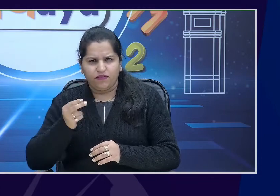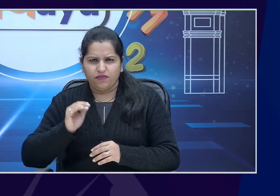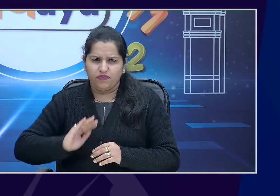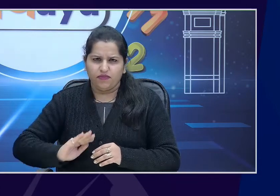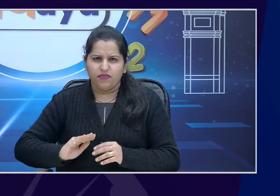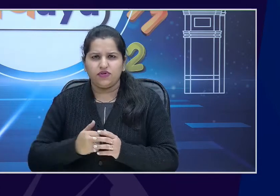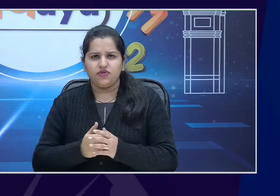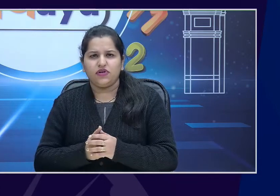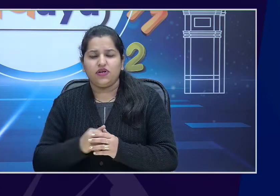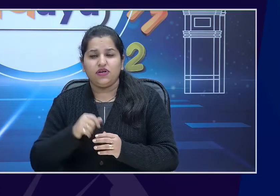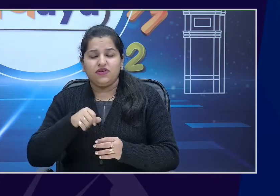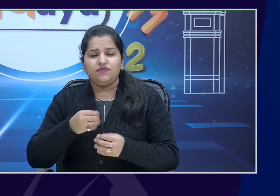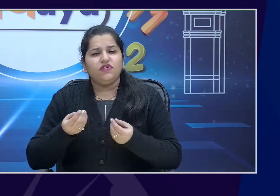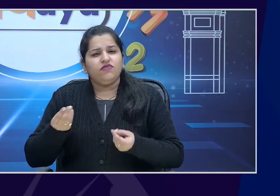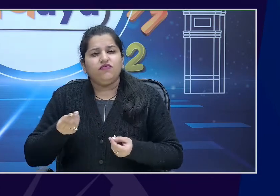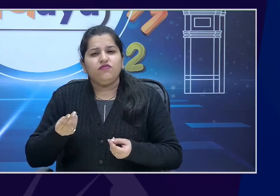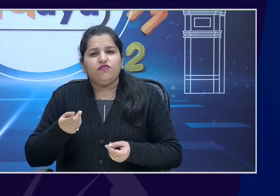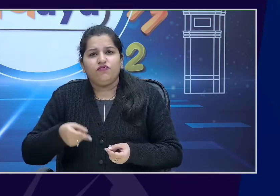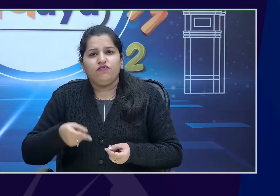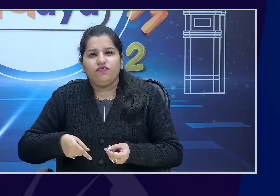you know, there are few of the